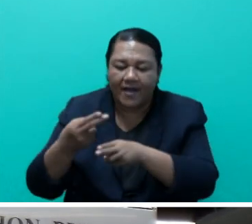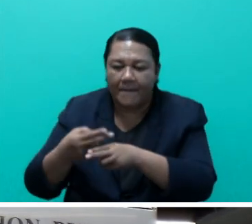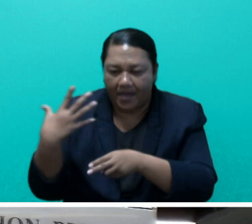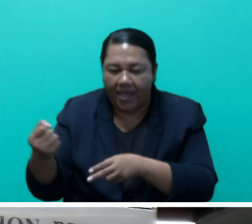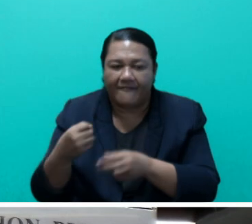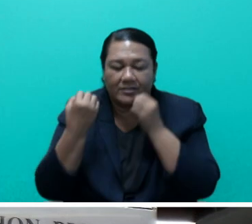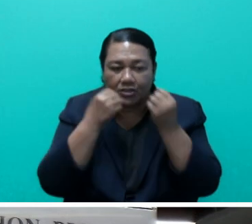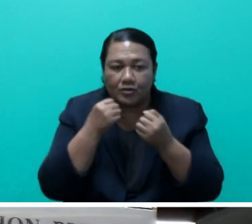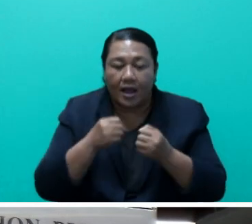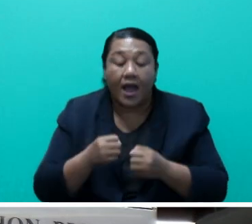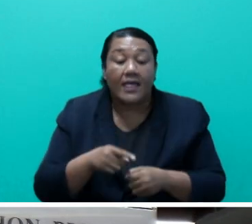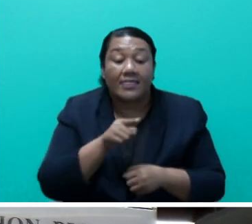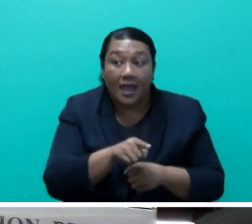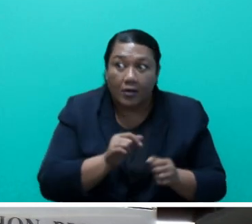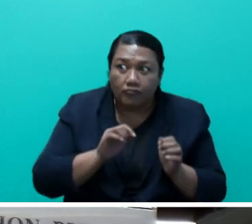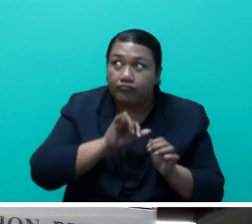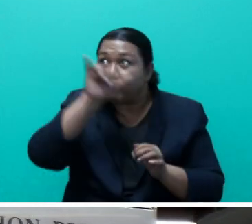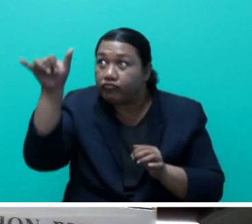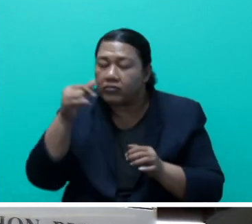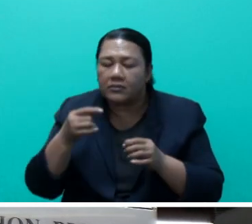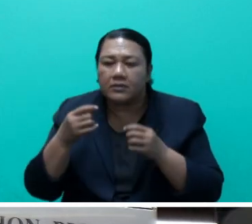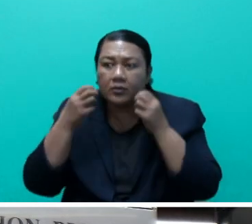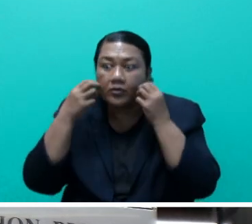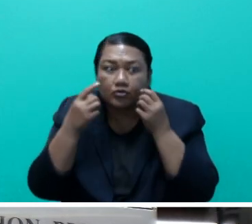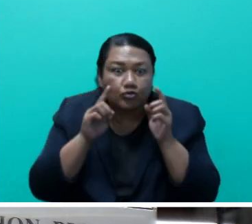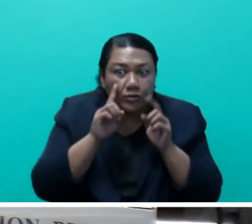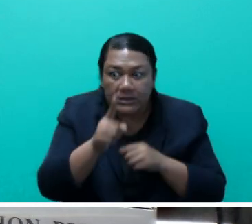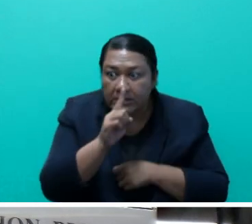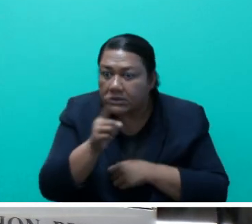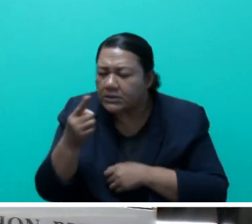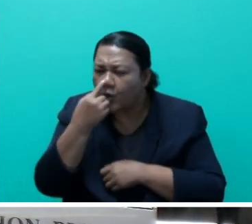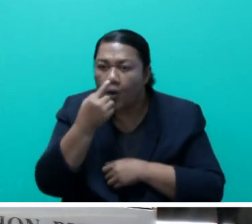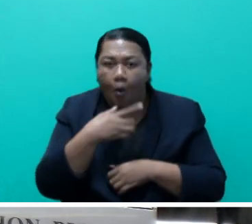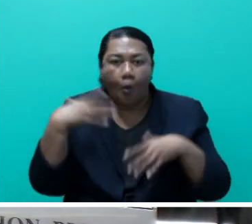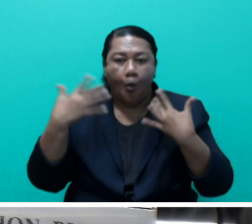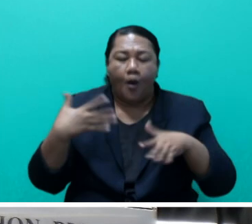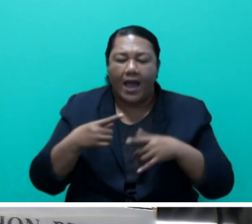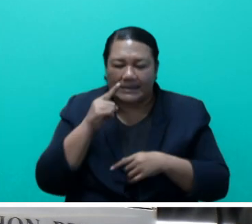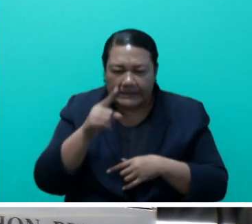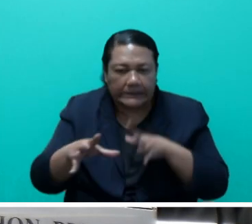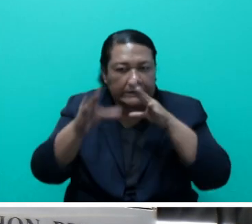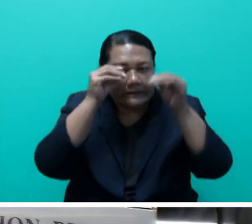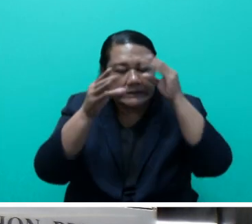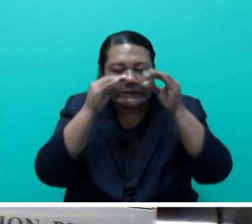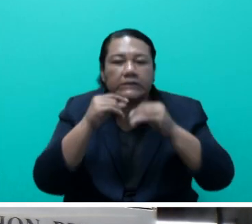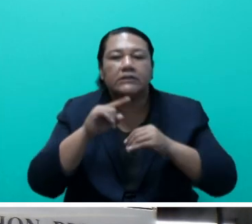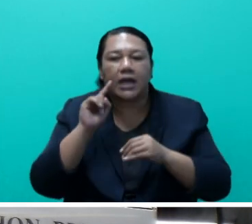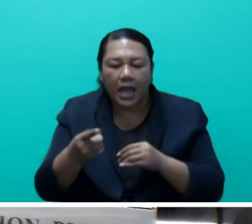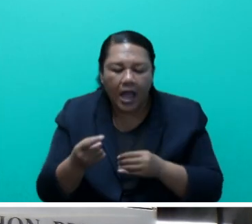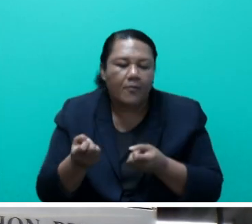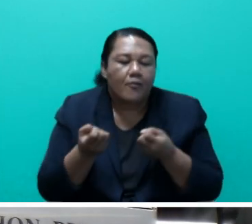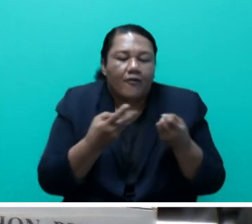international exposure provided an opportunity for our farmers to attain modern cane farming practices and